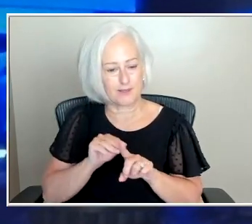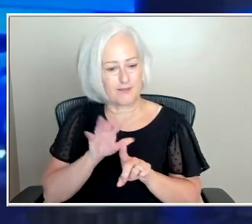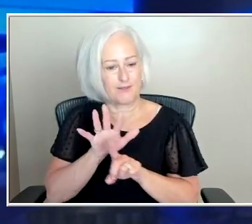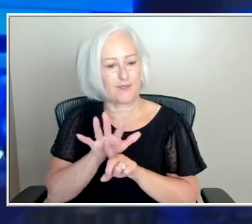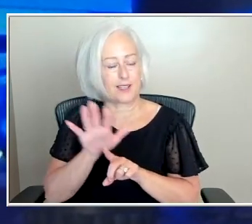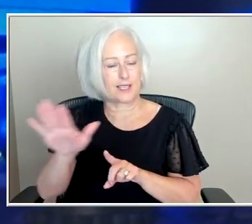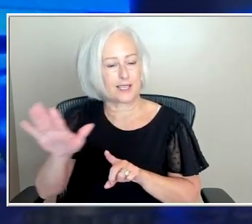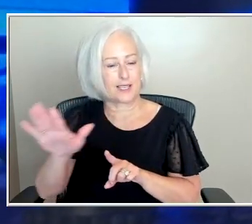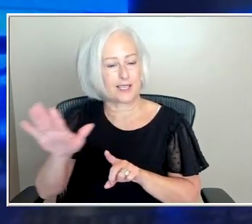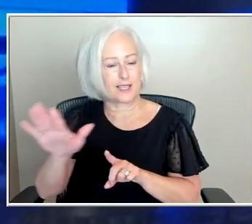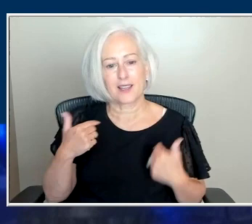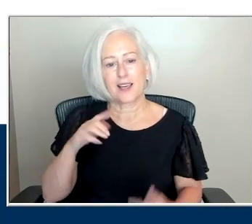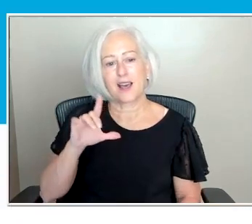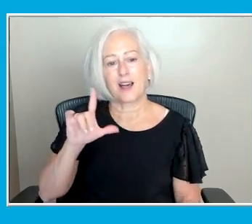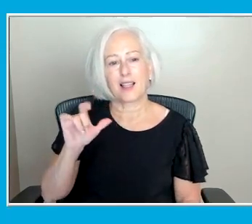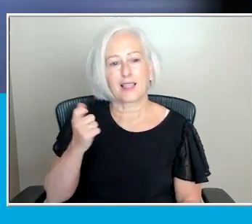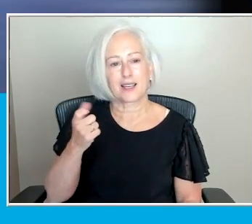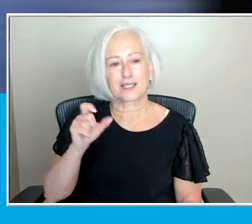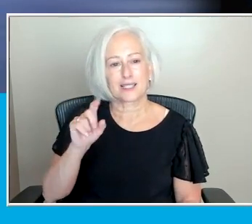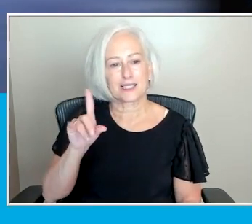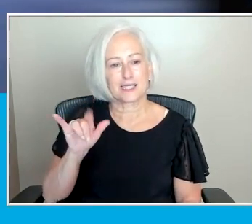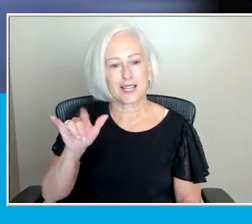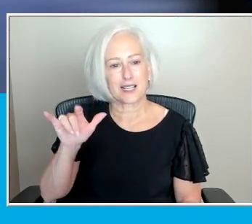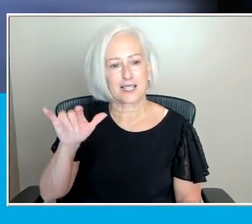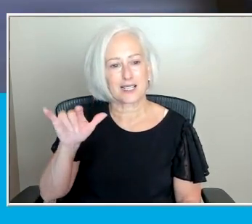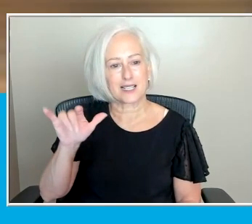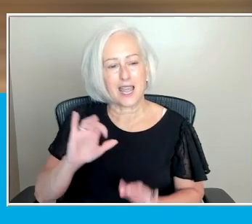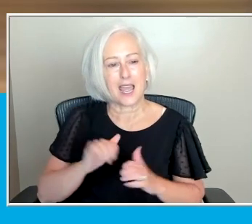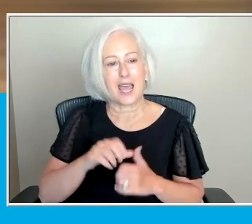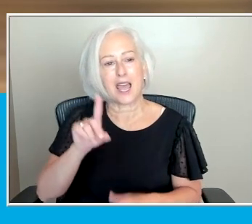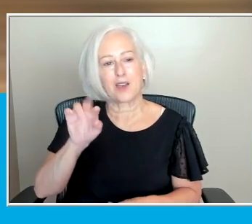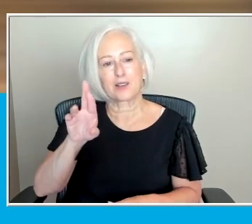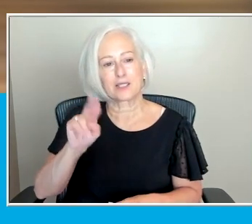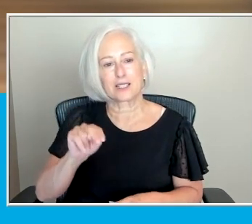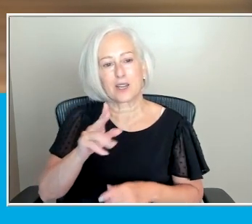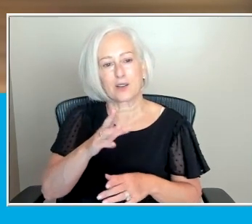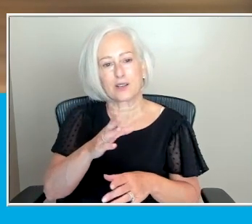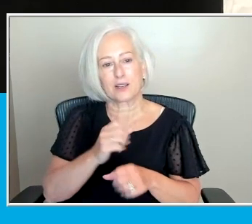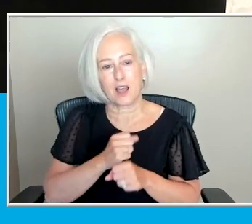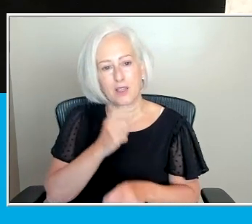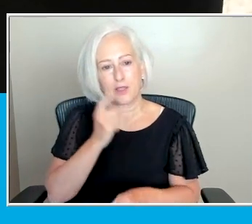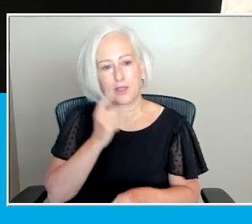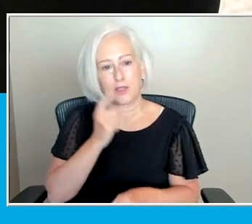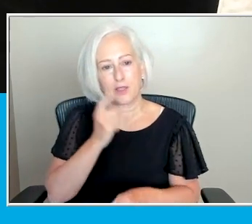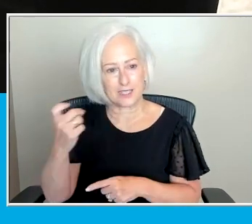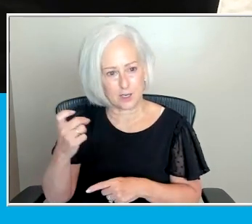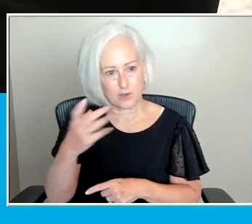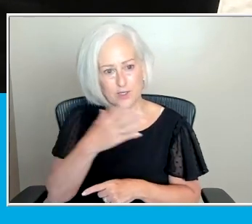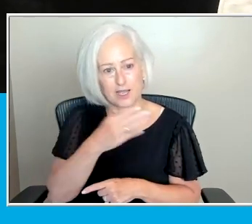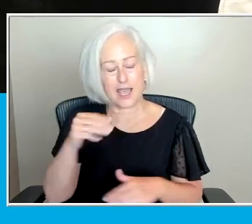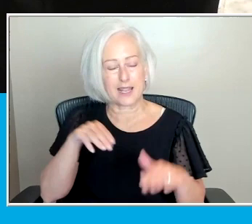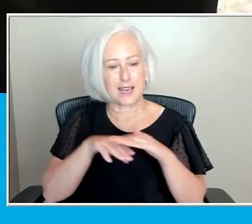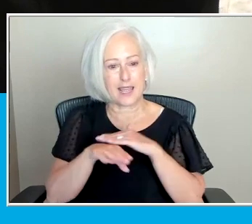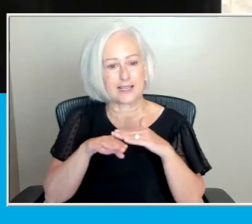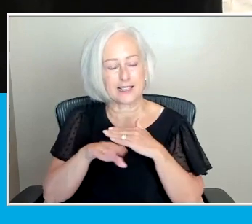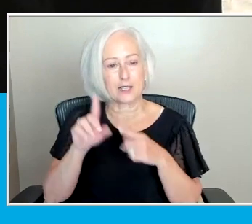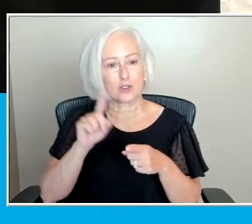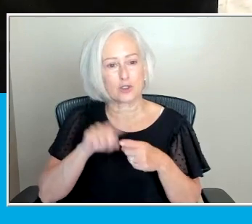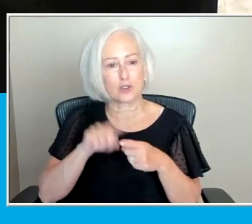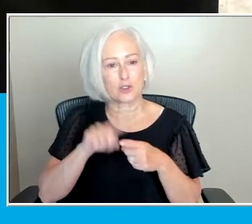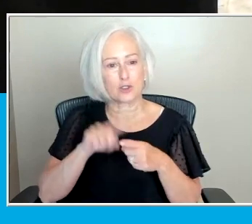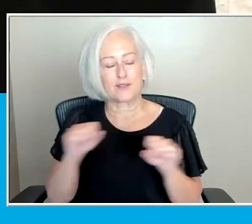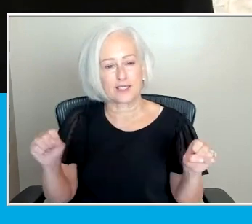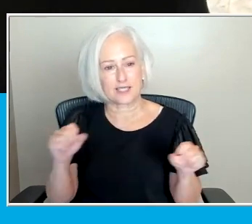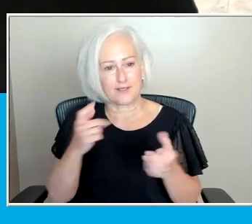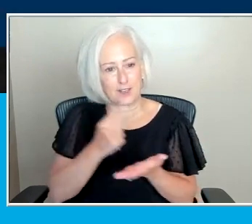the next Morning Medical Update, how Darren got the correct diagnosis and access to a life-saving treatment most hospitals